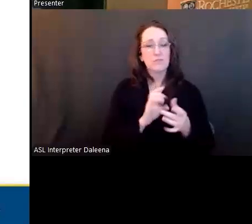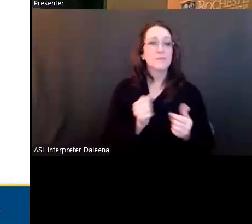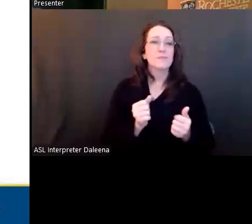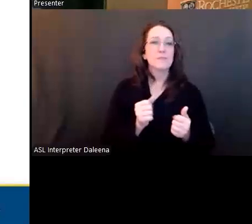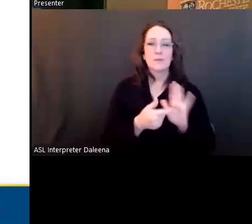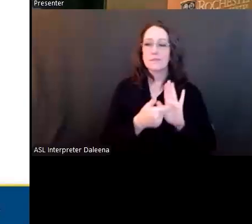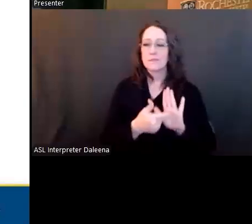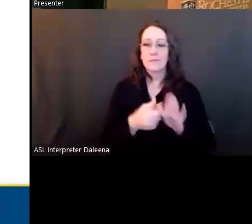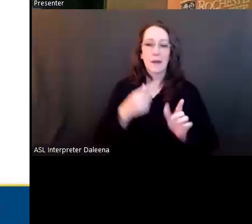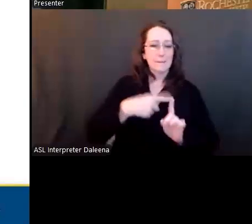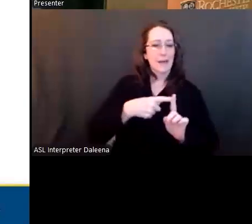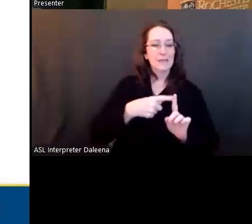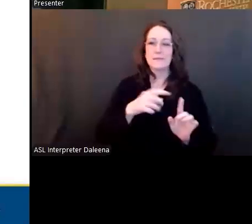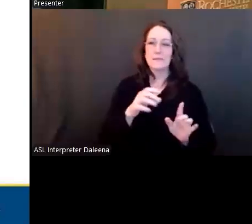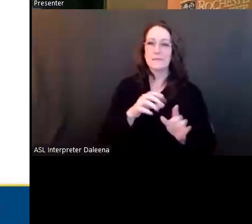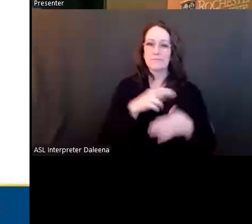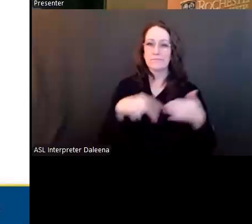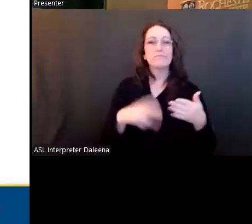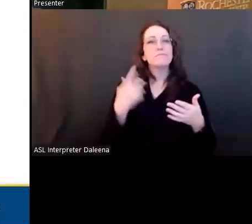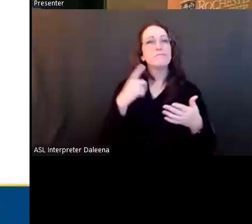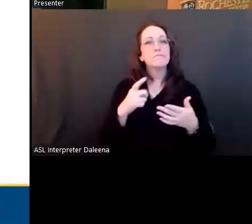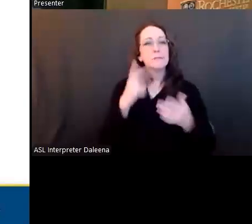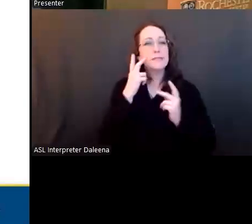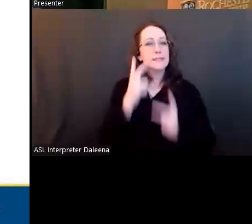demonstrate the positive outcomes that we have seen.